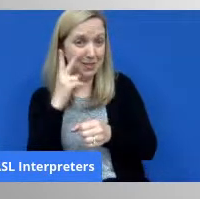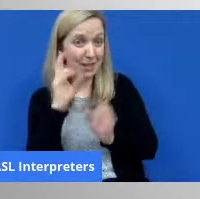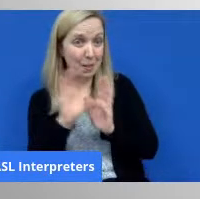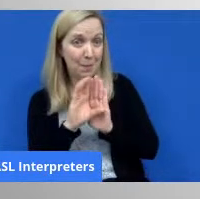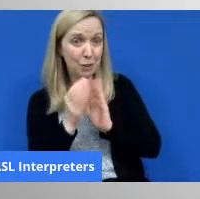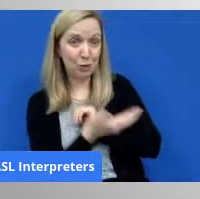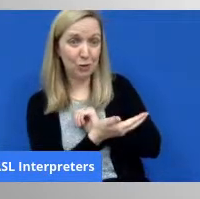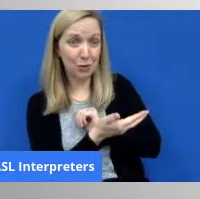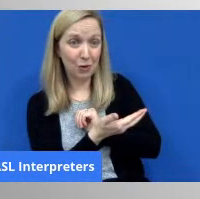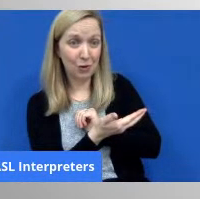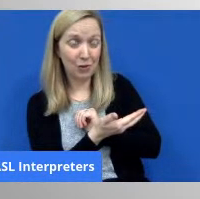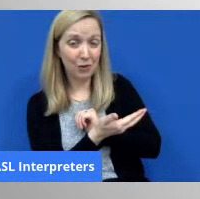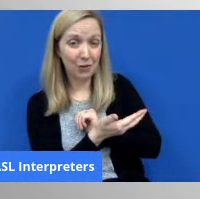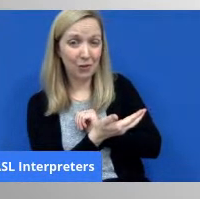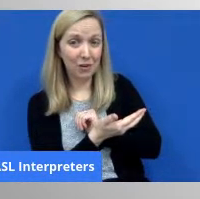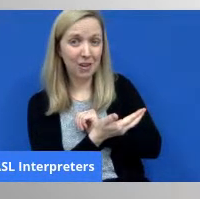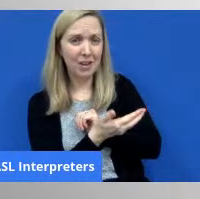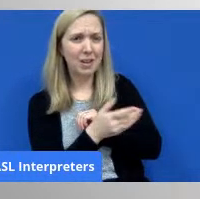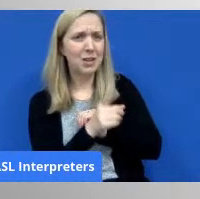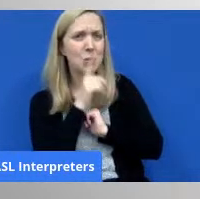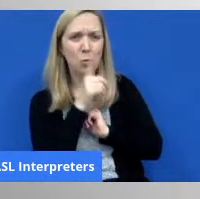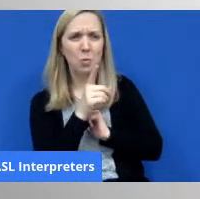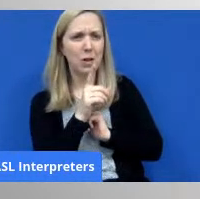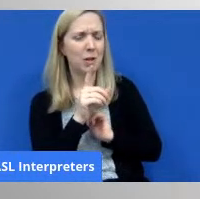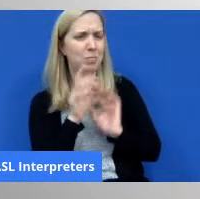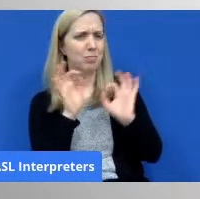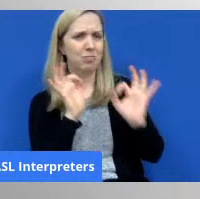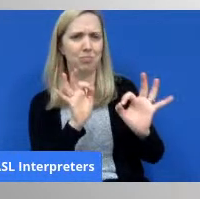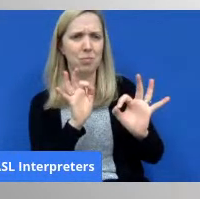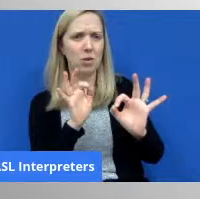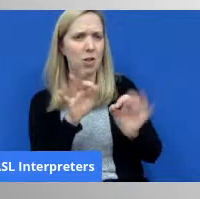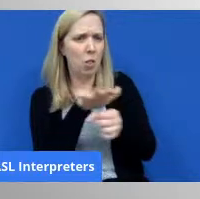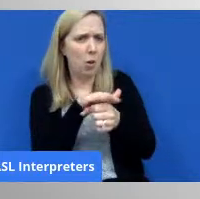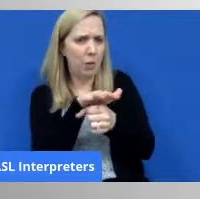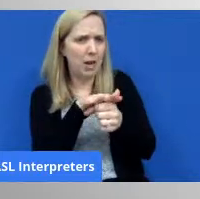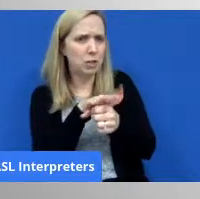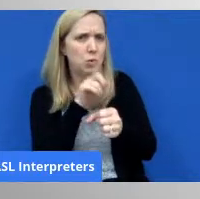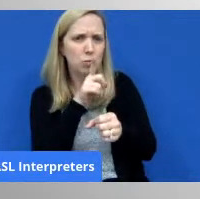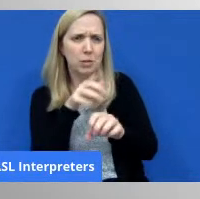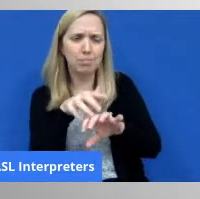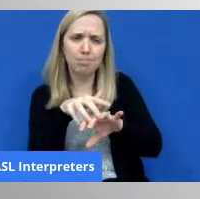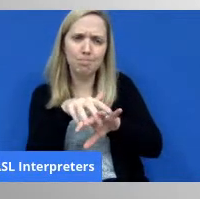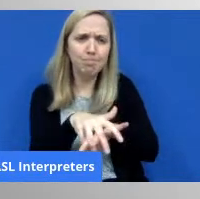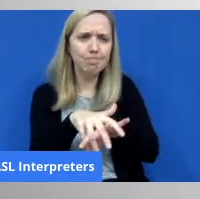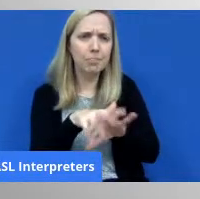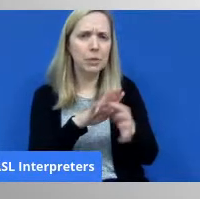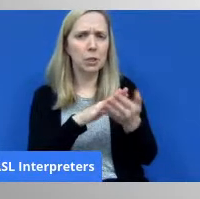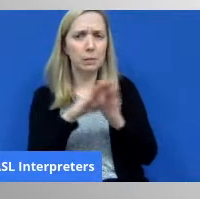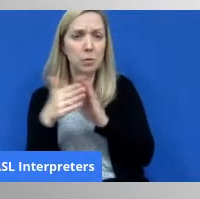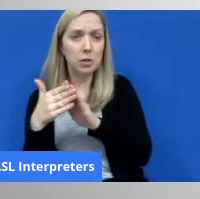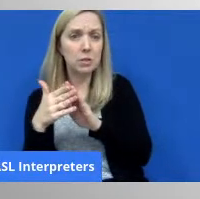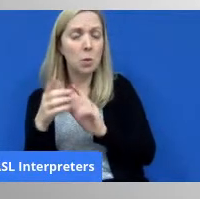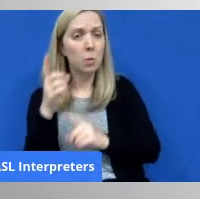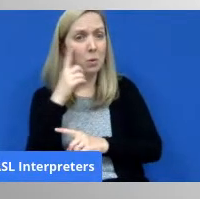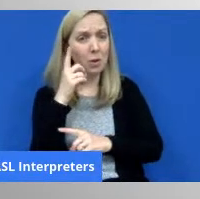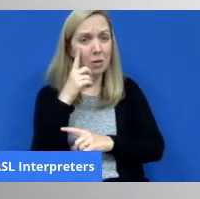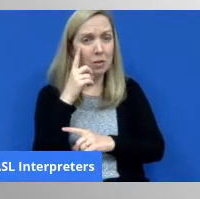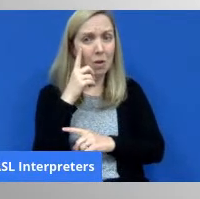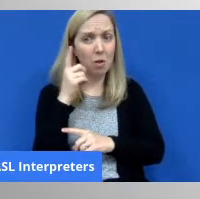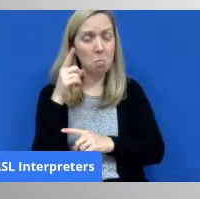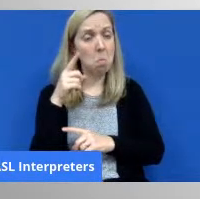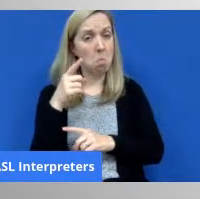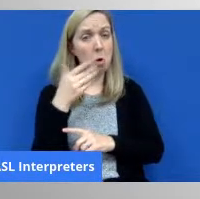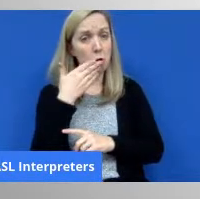location. They're very embedded in the community. So we felt like there were great relationships with families in the area, so that it wouldn't be